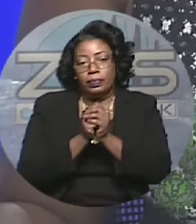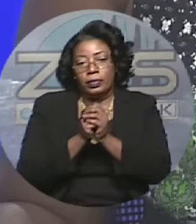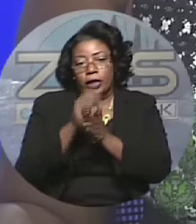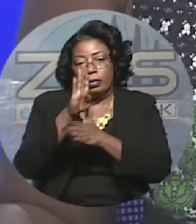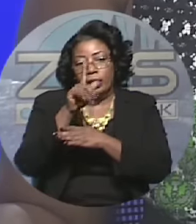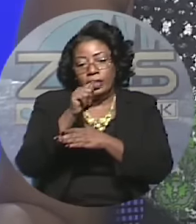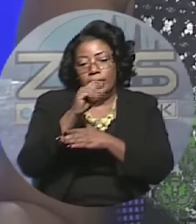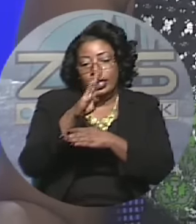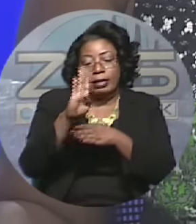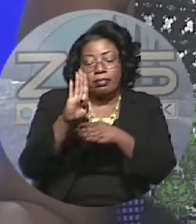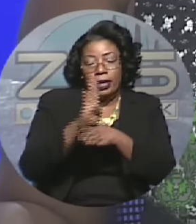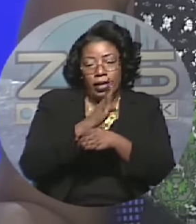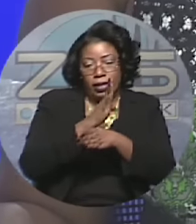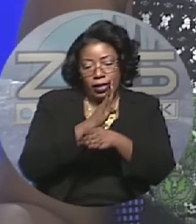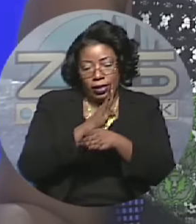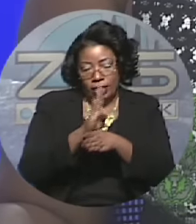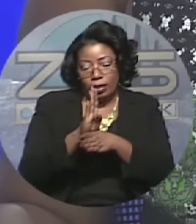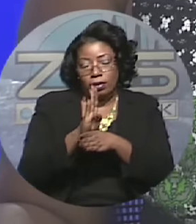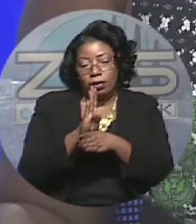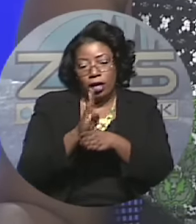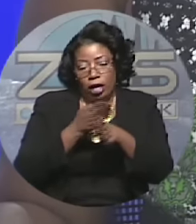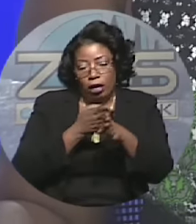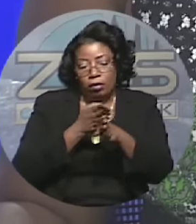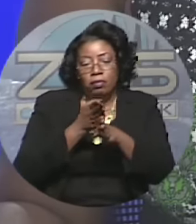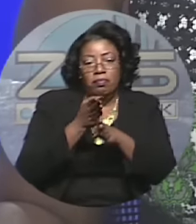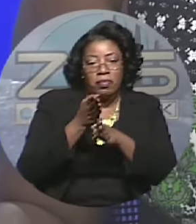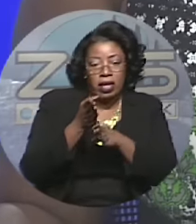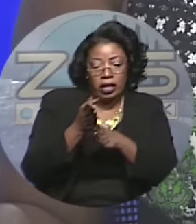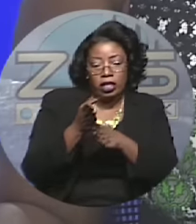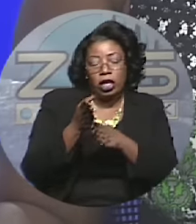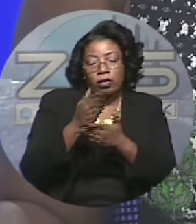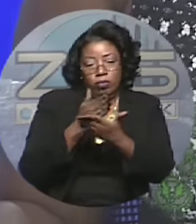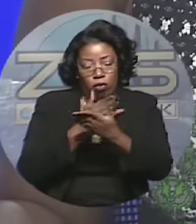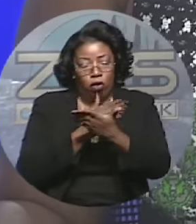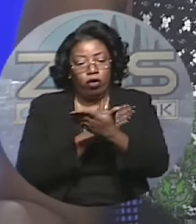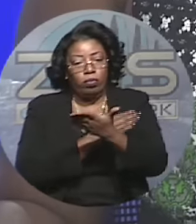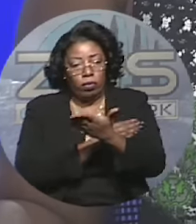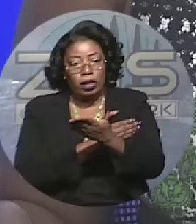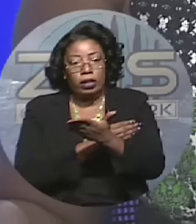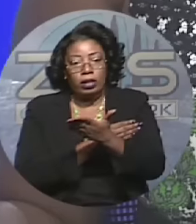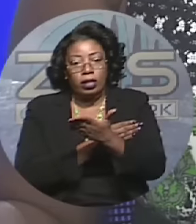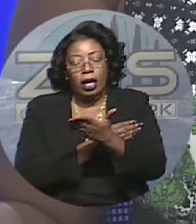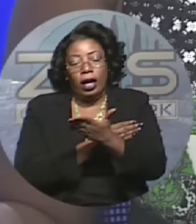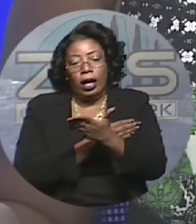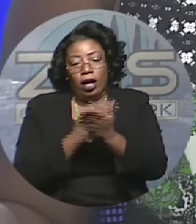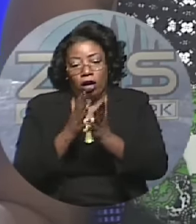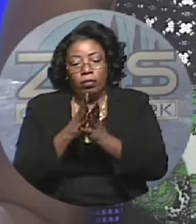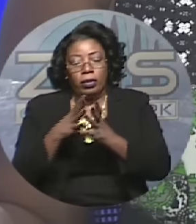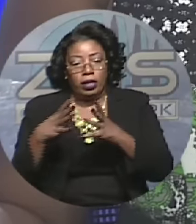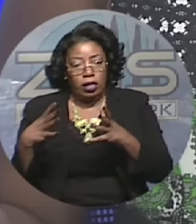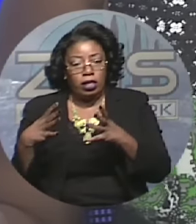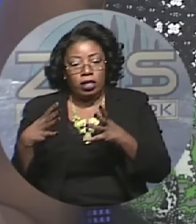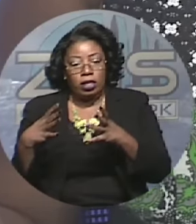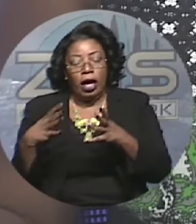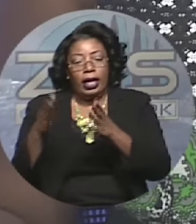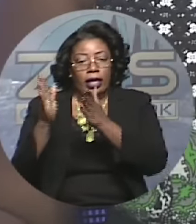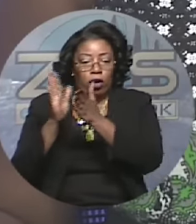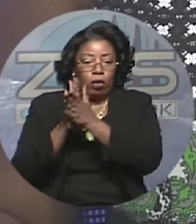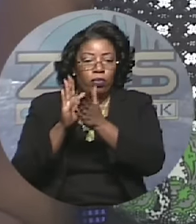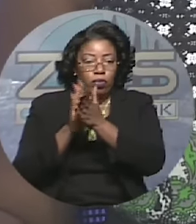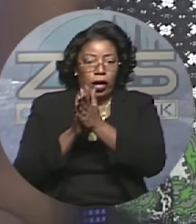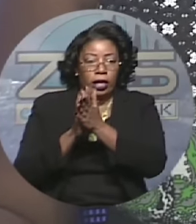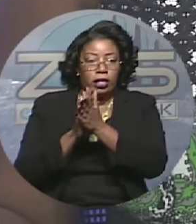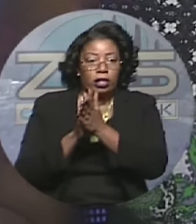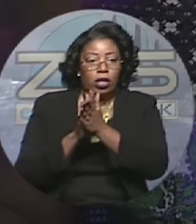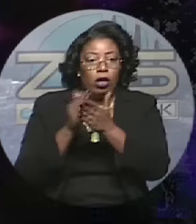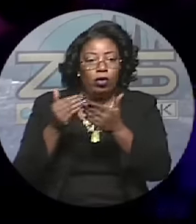Well, BTC's business division has undergone a major expansion. Today, the company met with its business consumers to appraise them of the new features and expanded